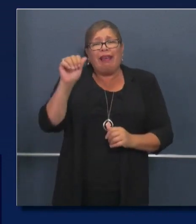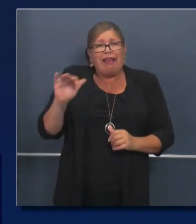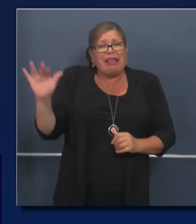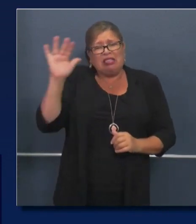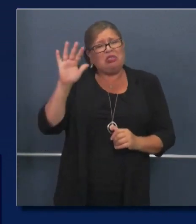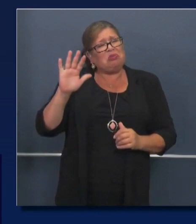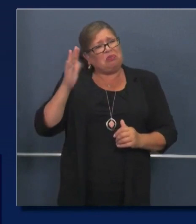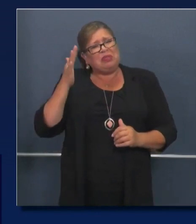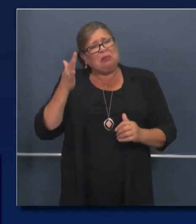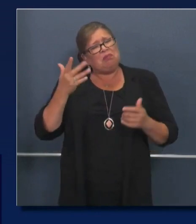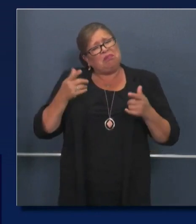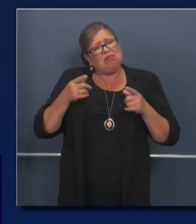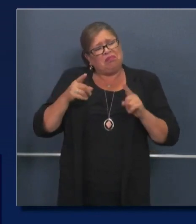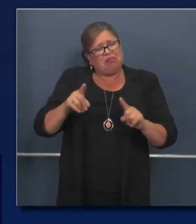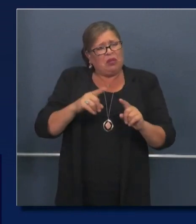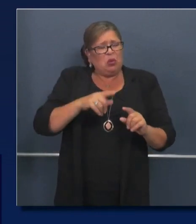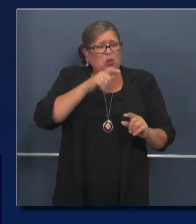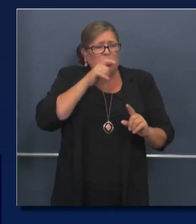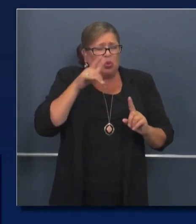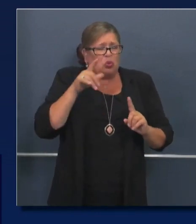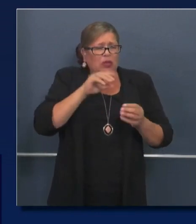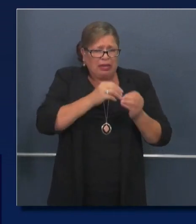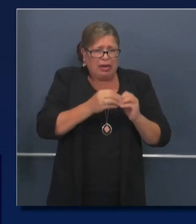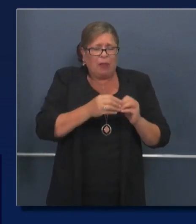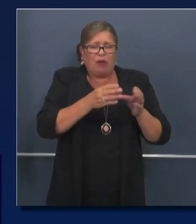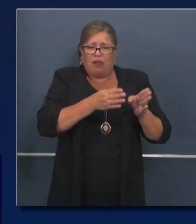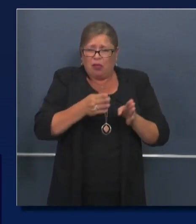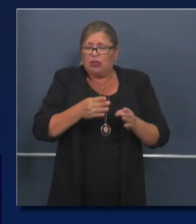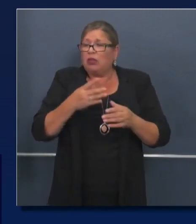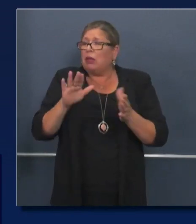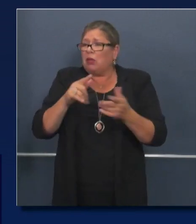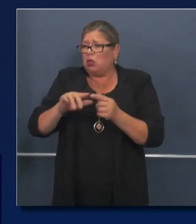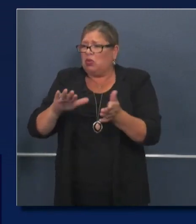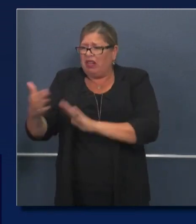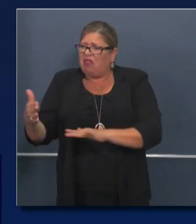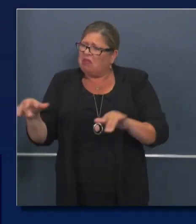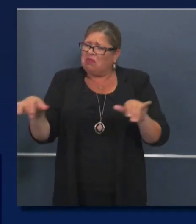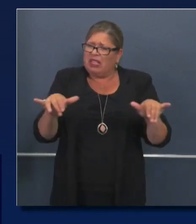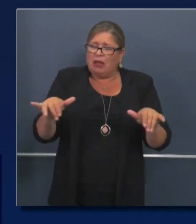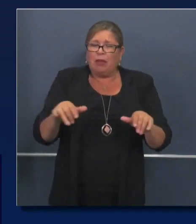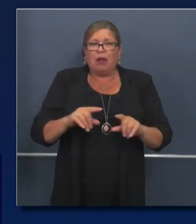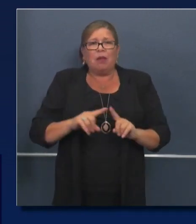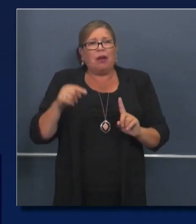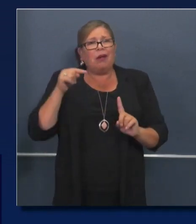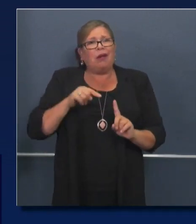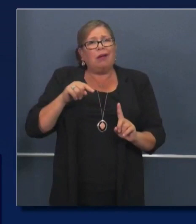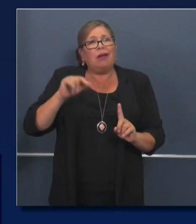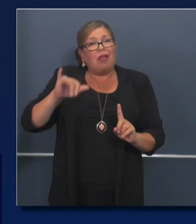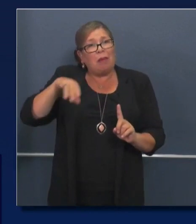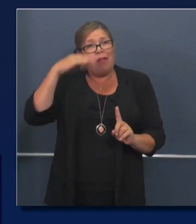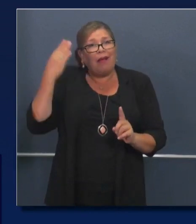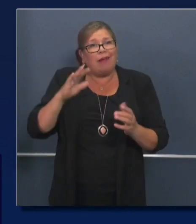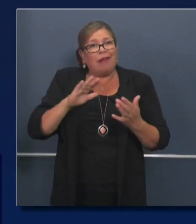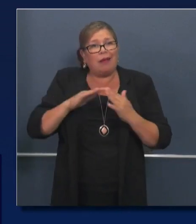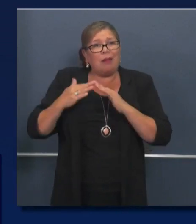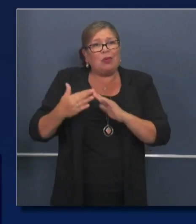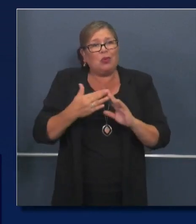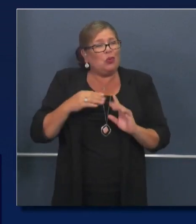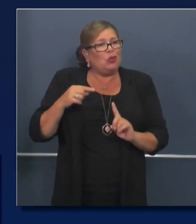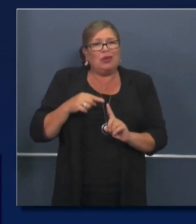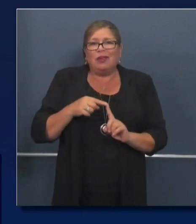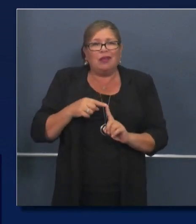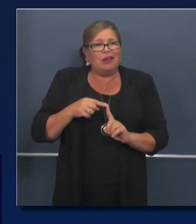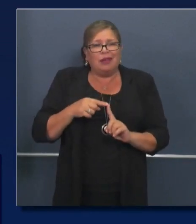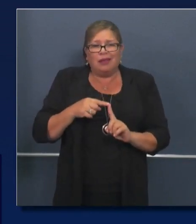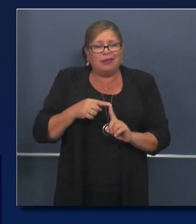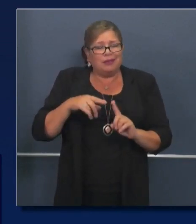relatively consistent on the death sides with population, but the Black community, again, not surprisingly to the theme frame